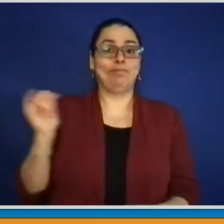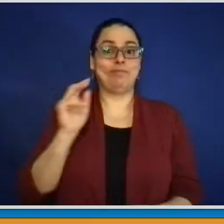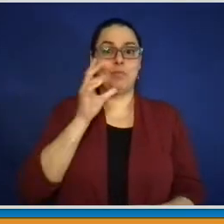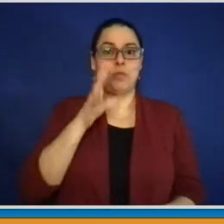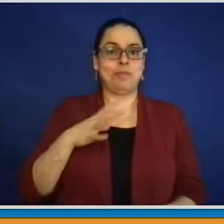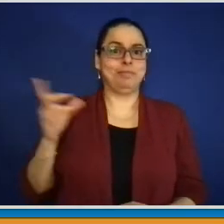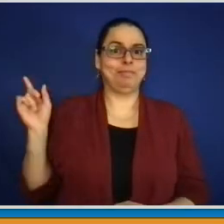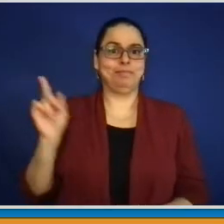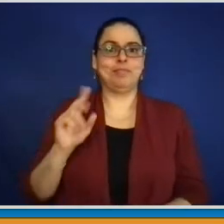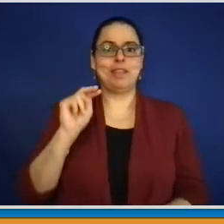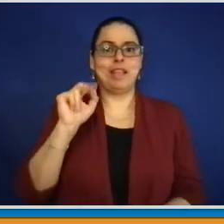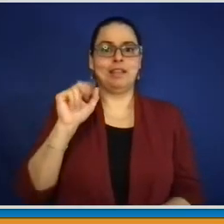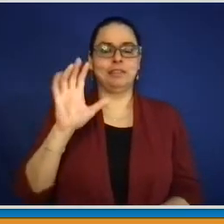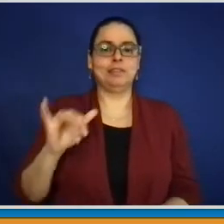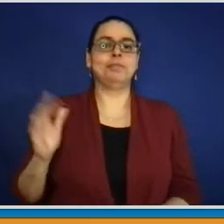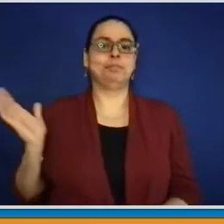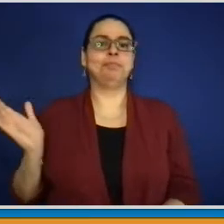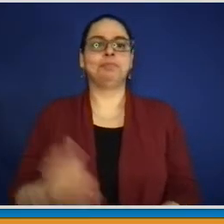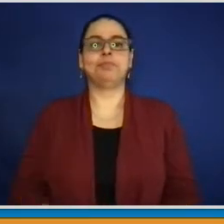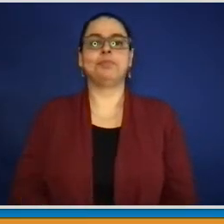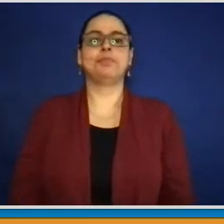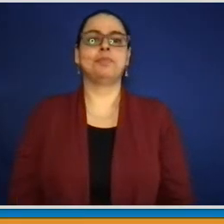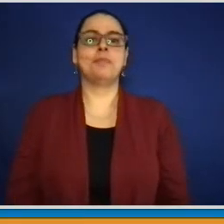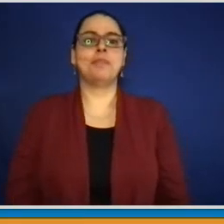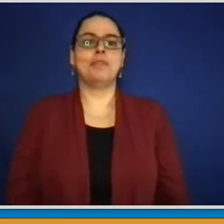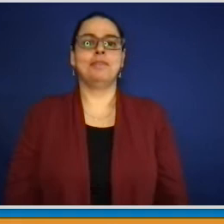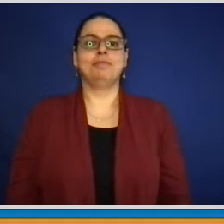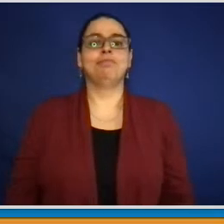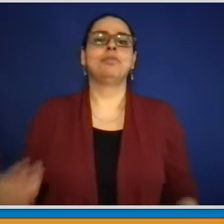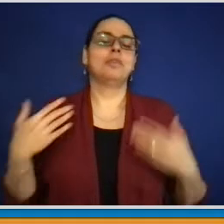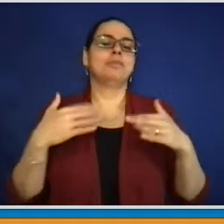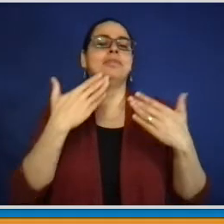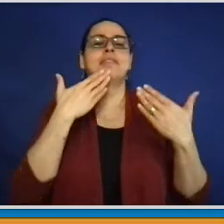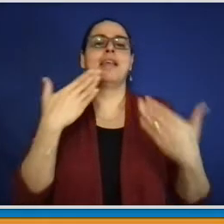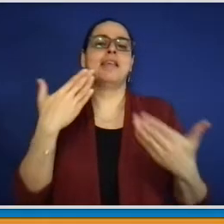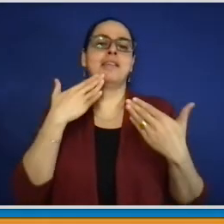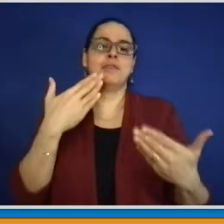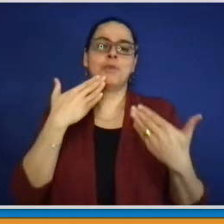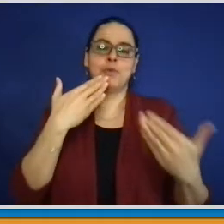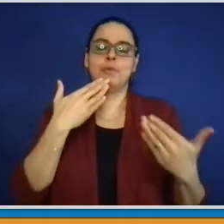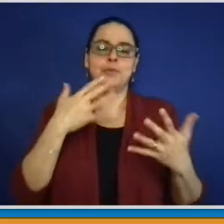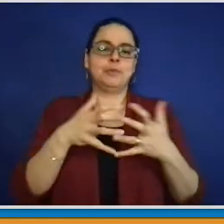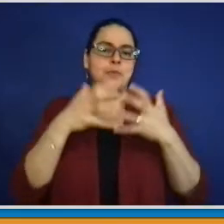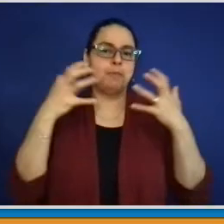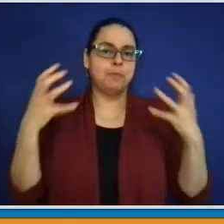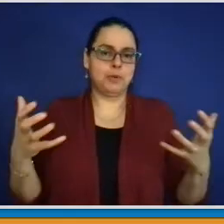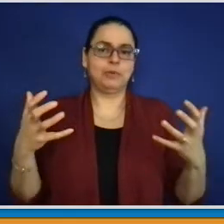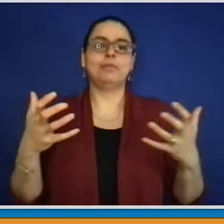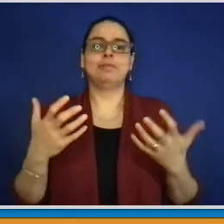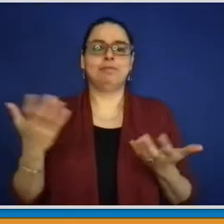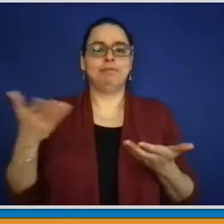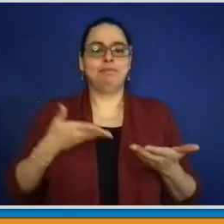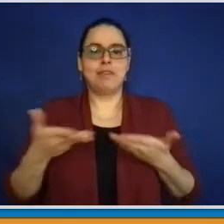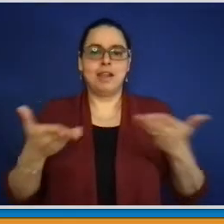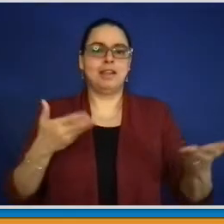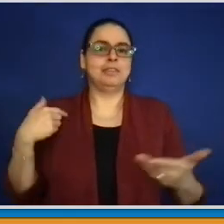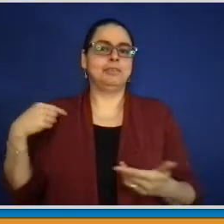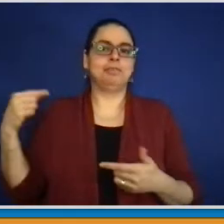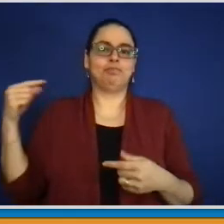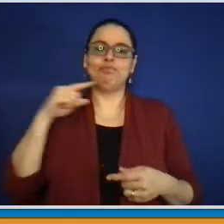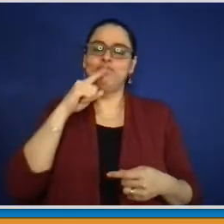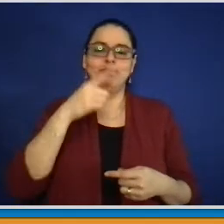Thank you very much, County Executive George Latimer. I'm thrilled to be here. I appreciate the invitation. Thank you, Ken